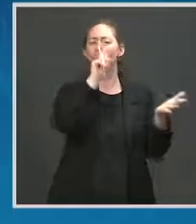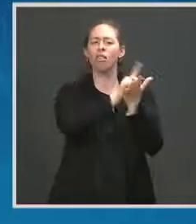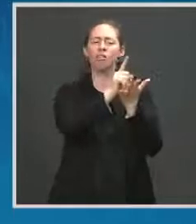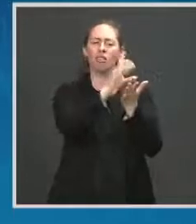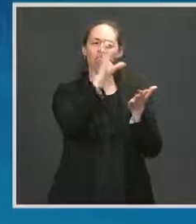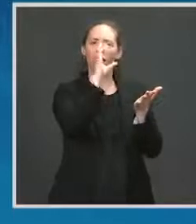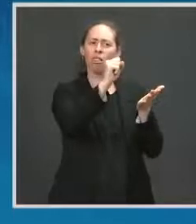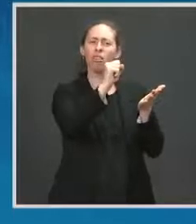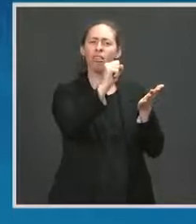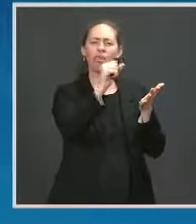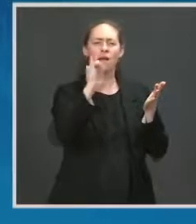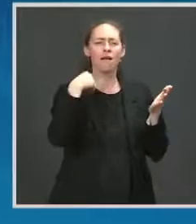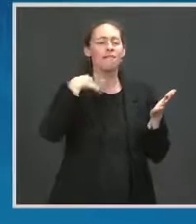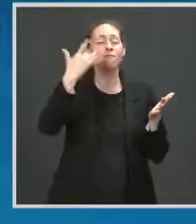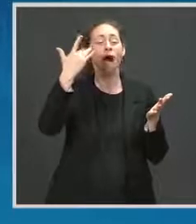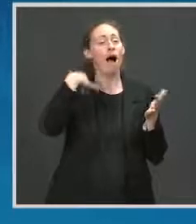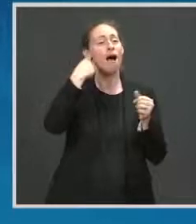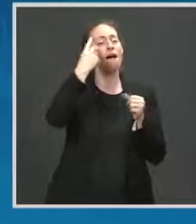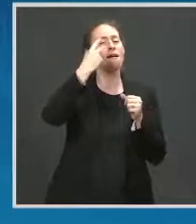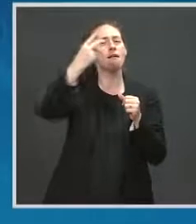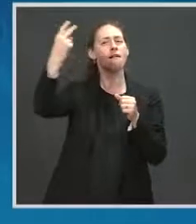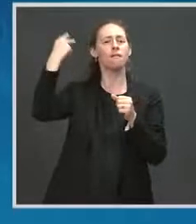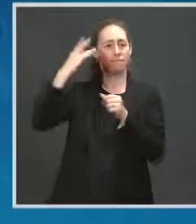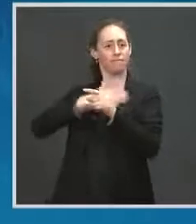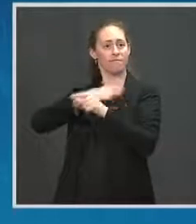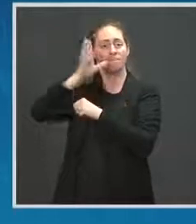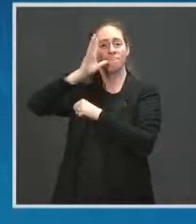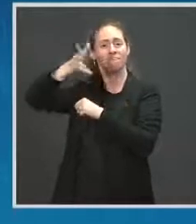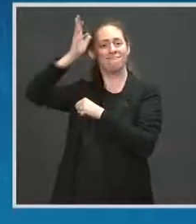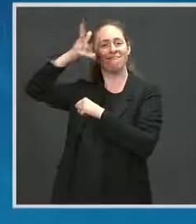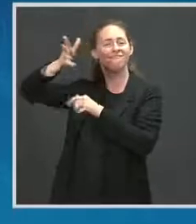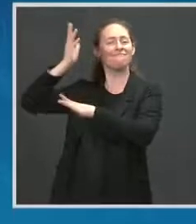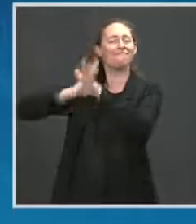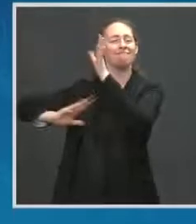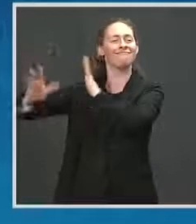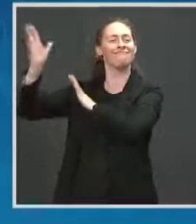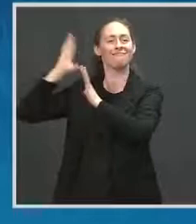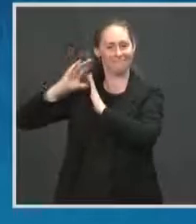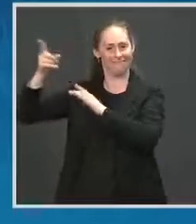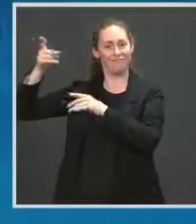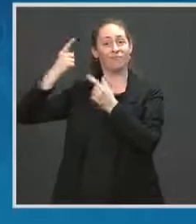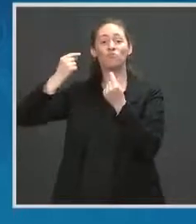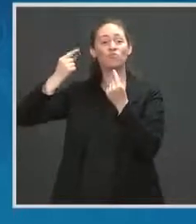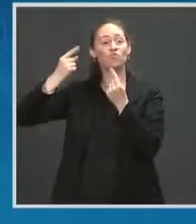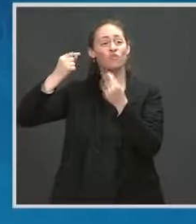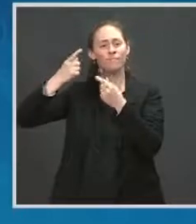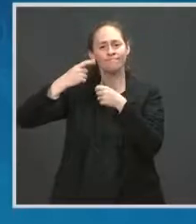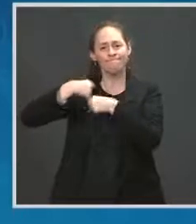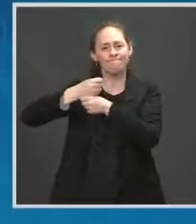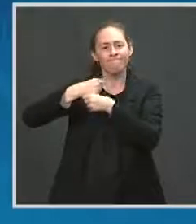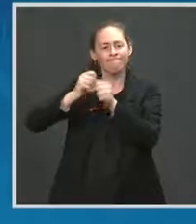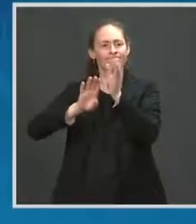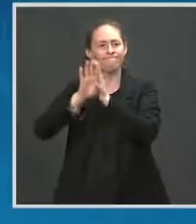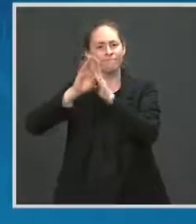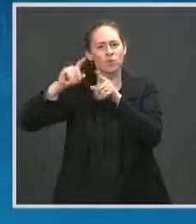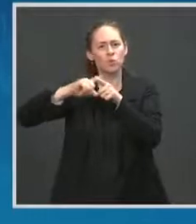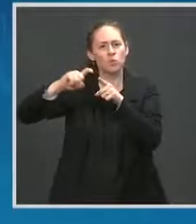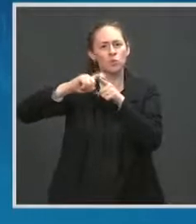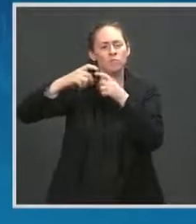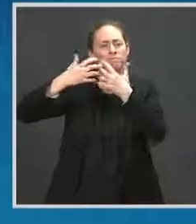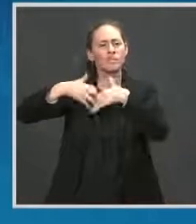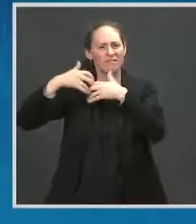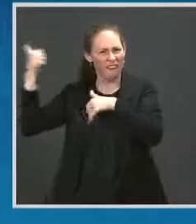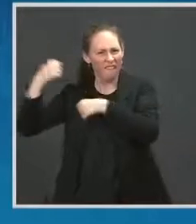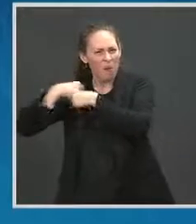and my dad working on embroidery machines and developing their craft. Eventually, they were able to establish their